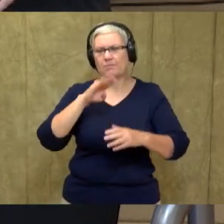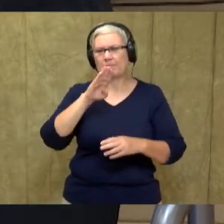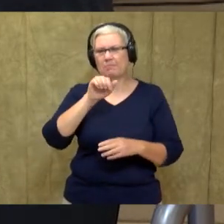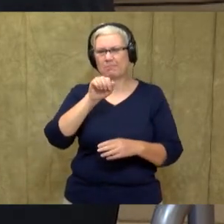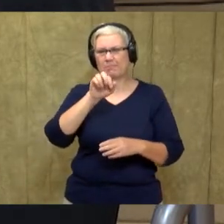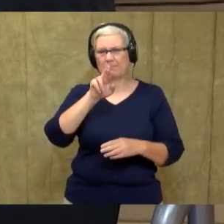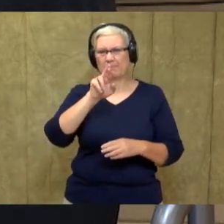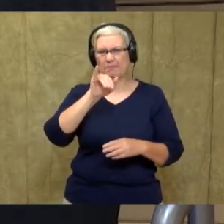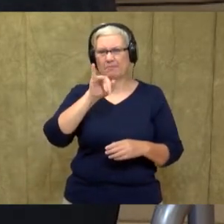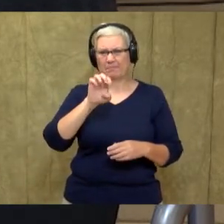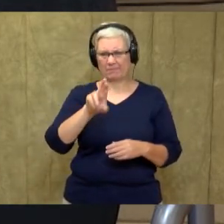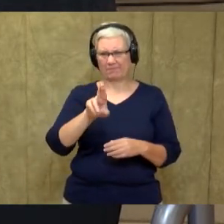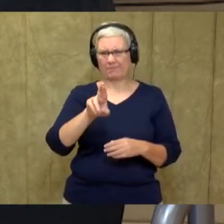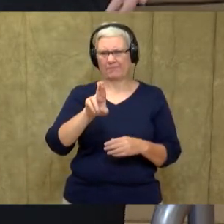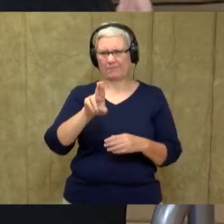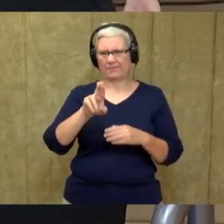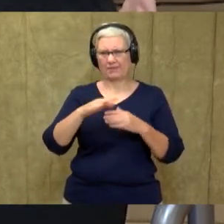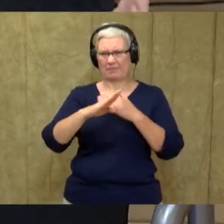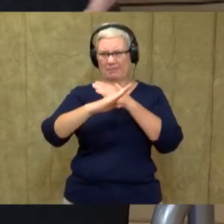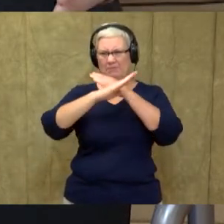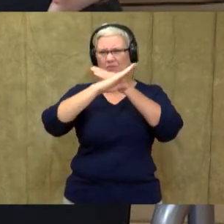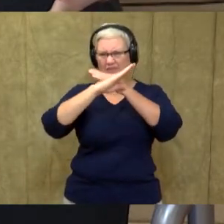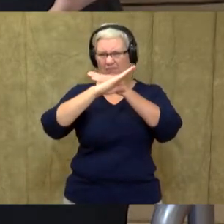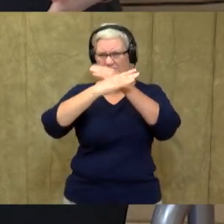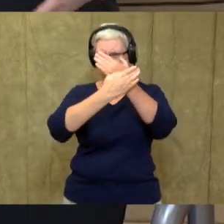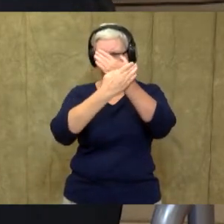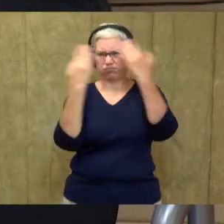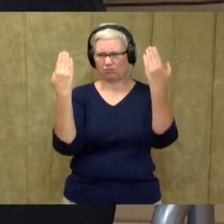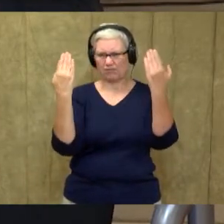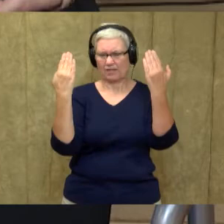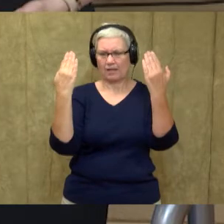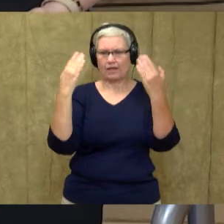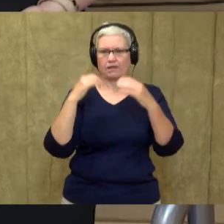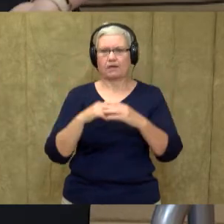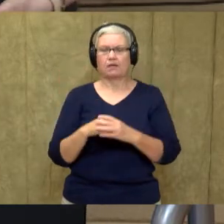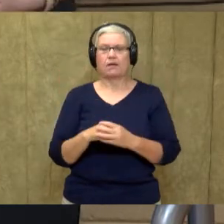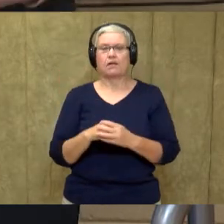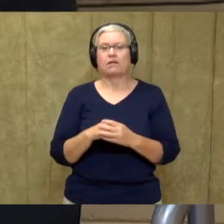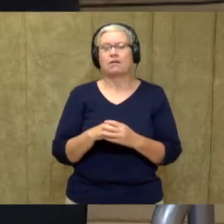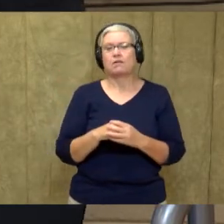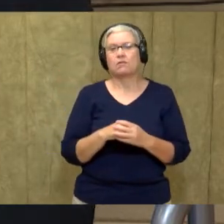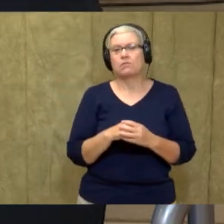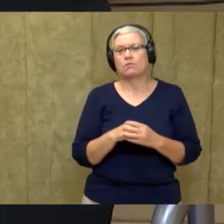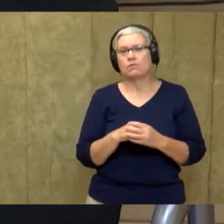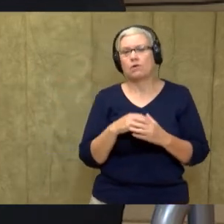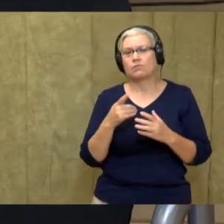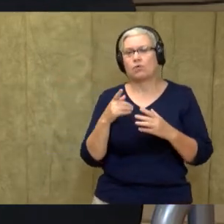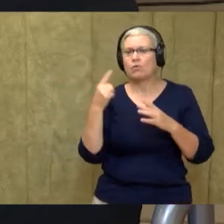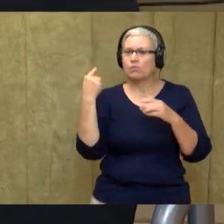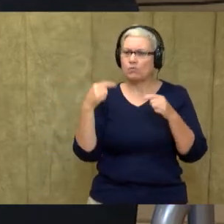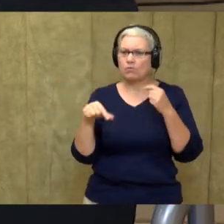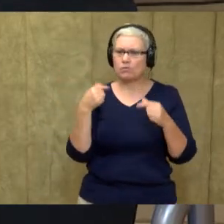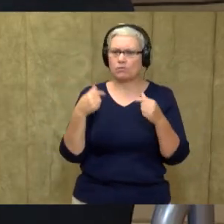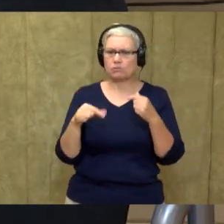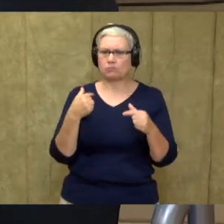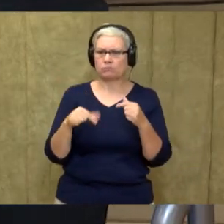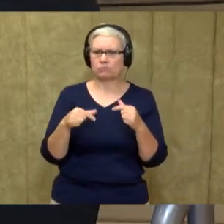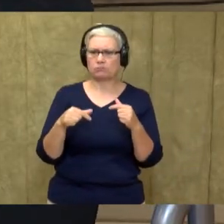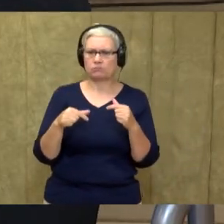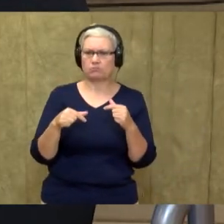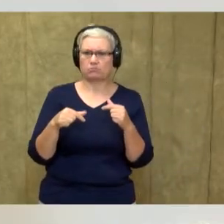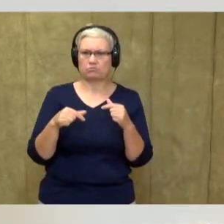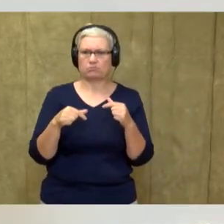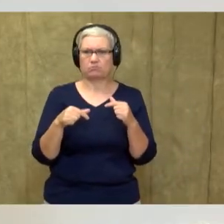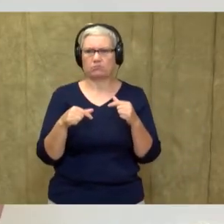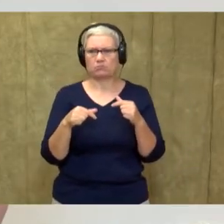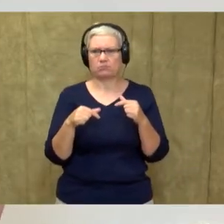barrier. Barrier is like a wall, if you will. And when we're arguing and when we're reading argument, immediately our